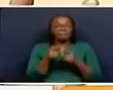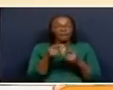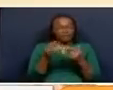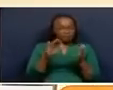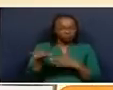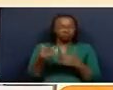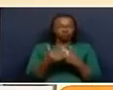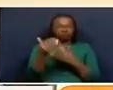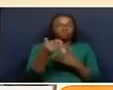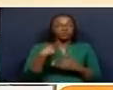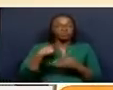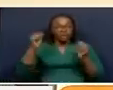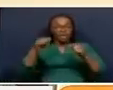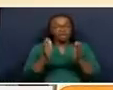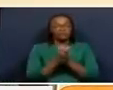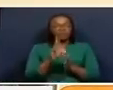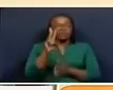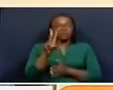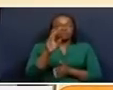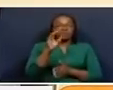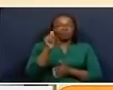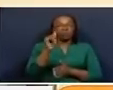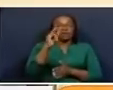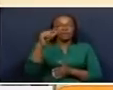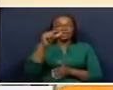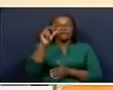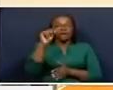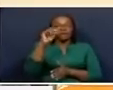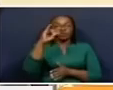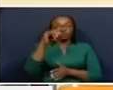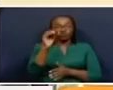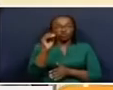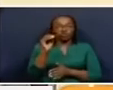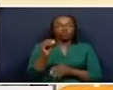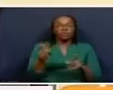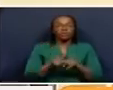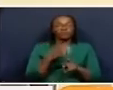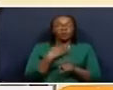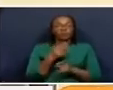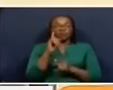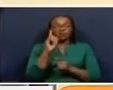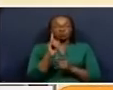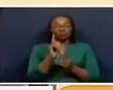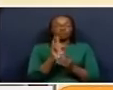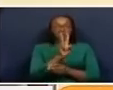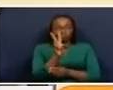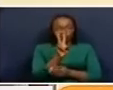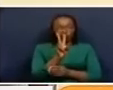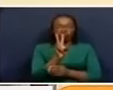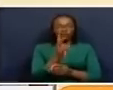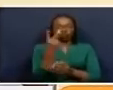with Waiganjo more, I want to see a one-on-one debate where these two individuals are in the